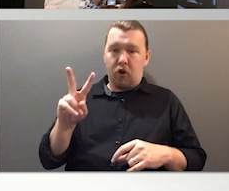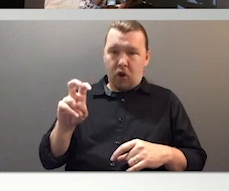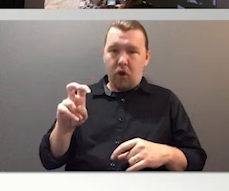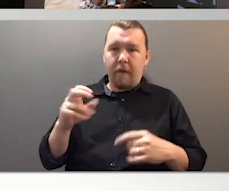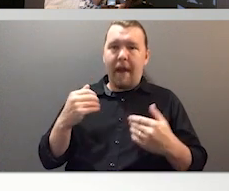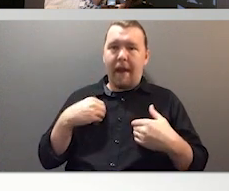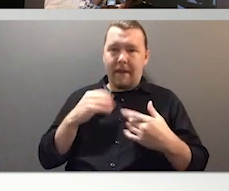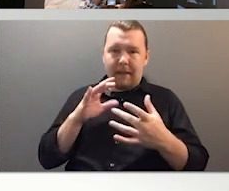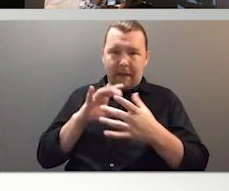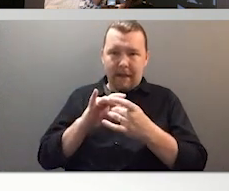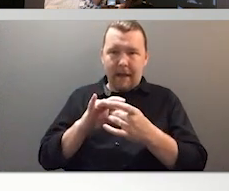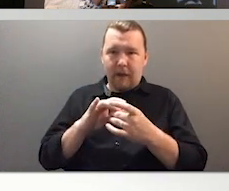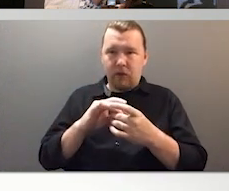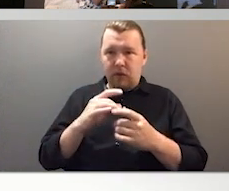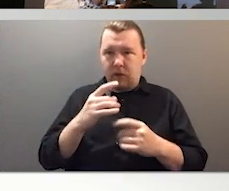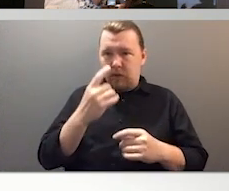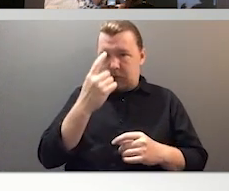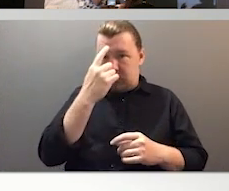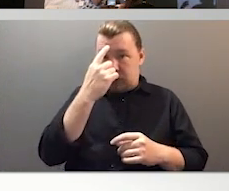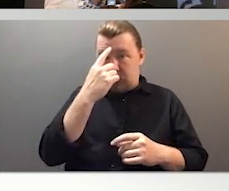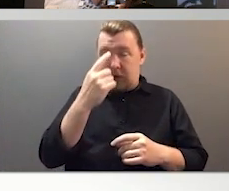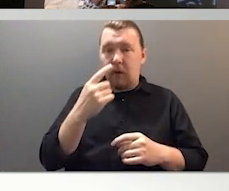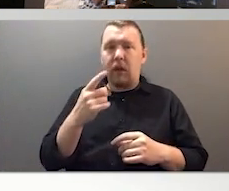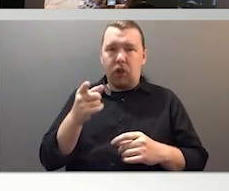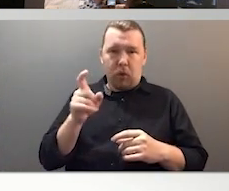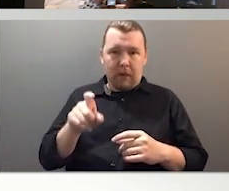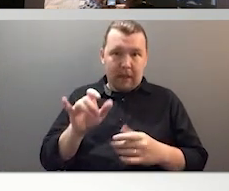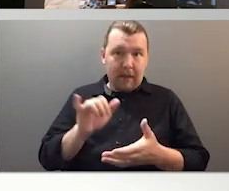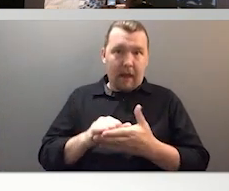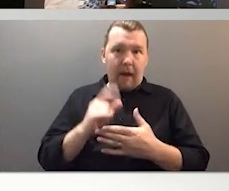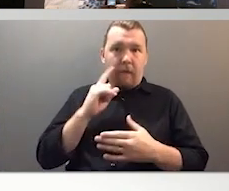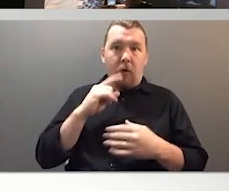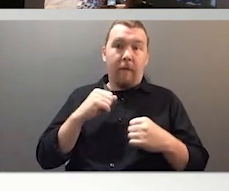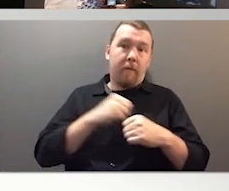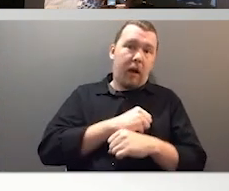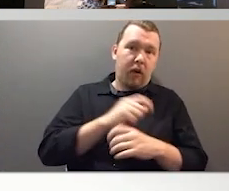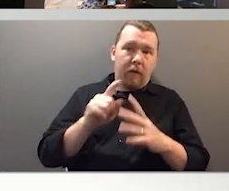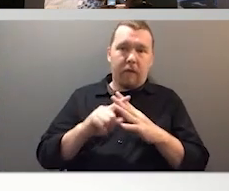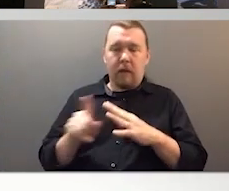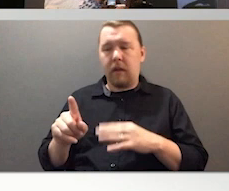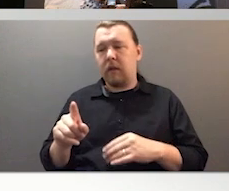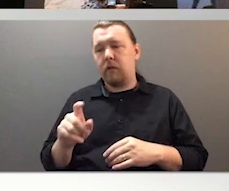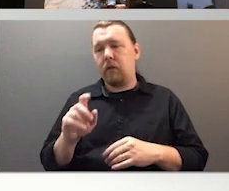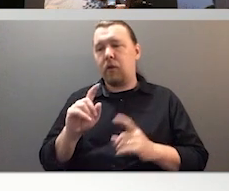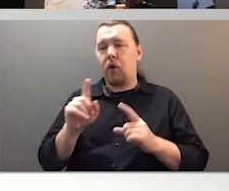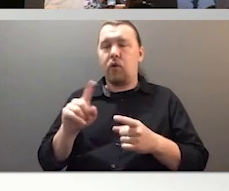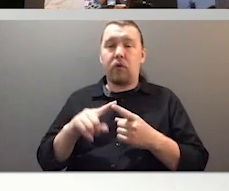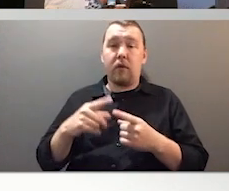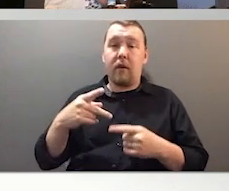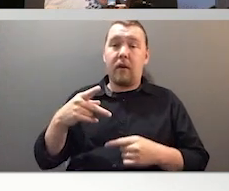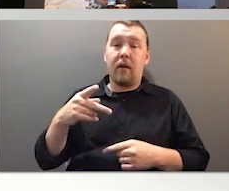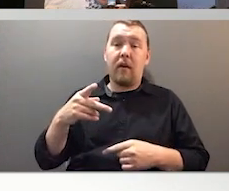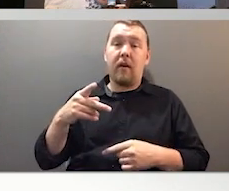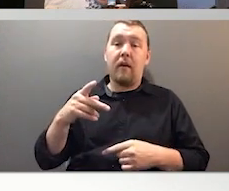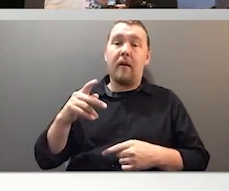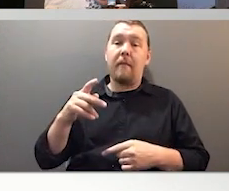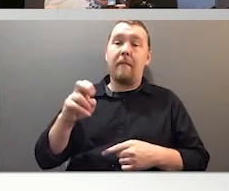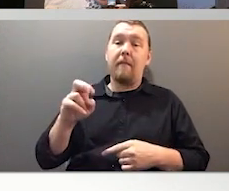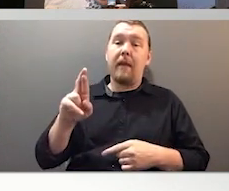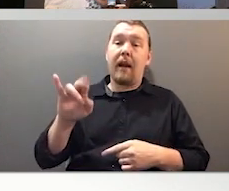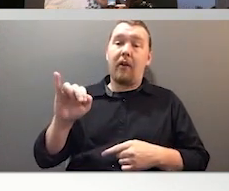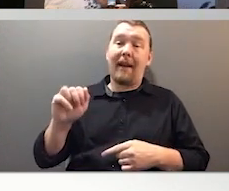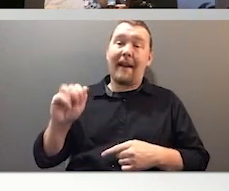fight or flight. And it goes to the perioctal gray, if you want to get real crazy